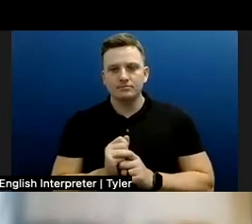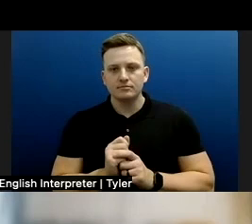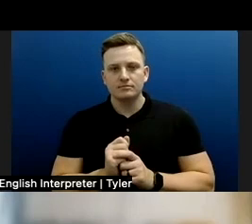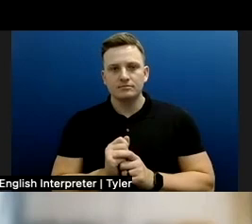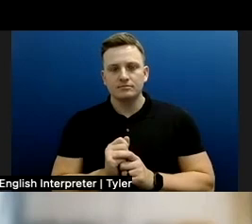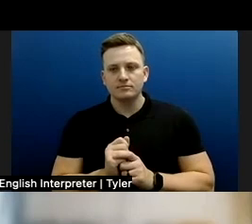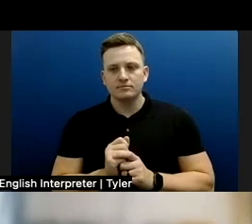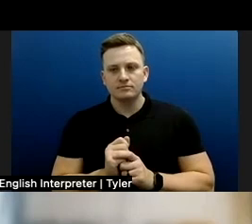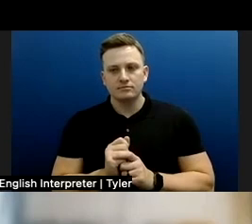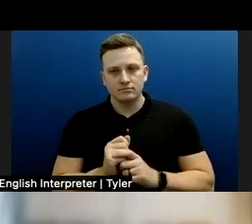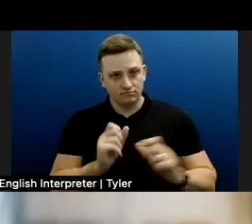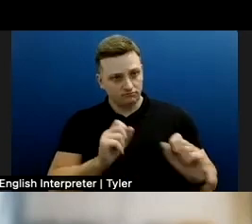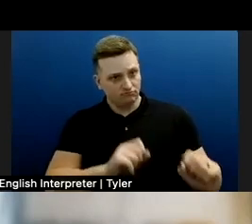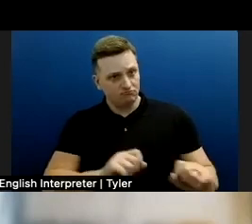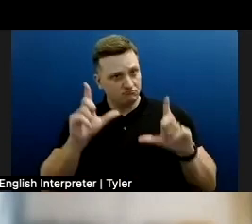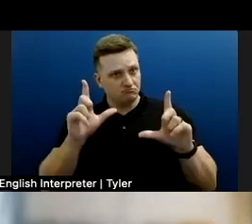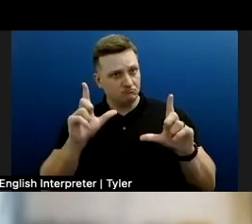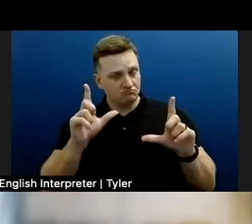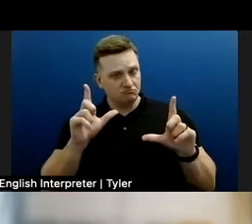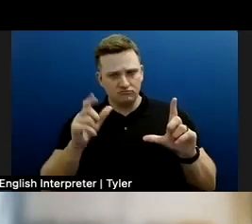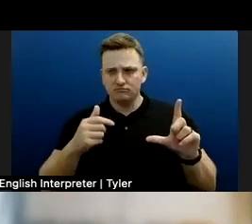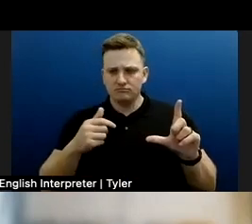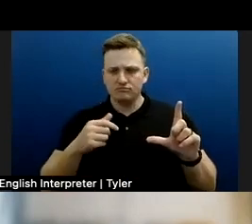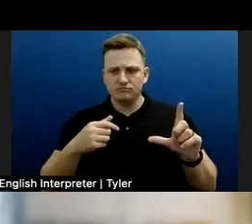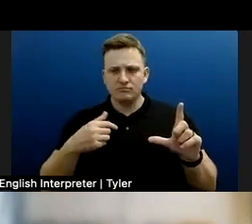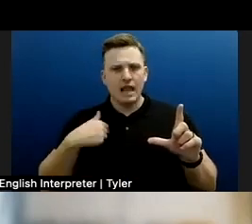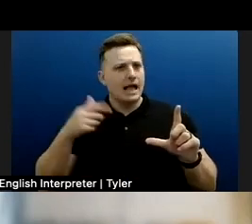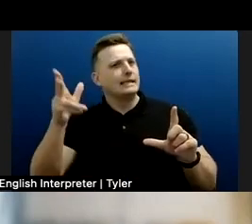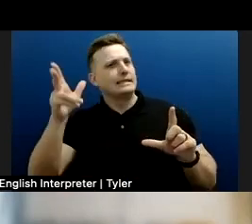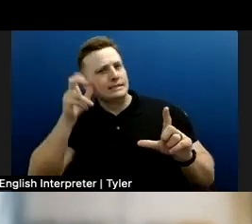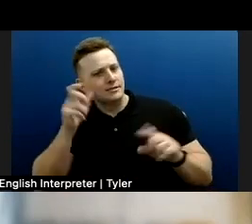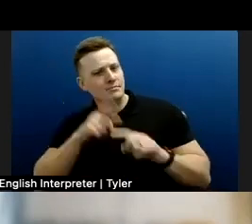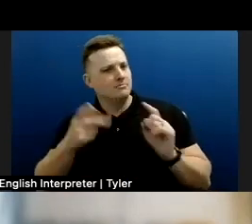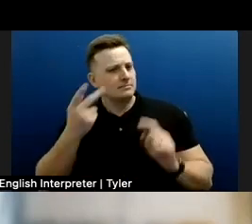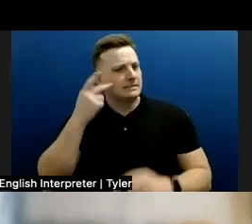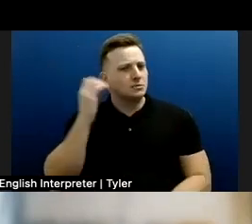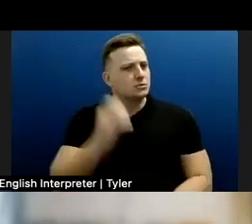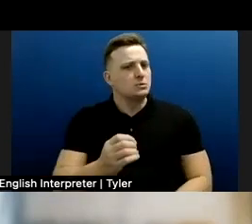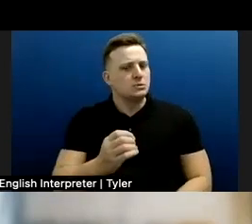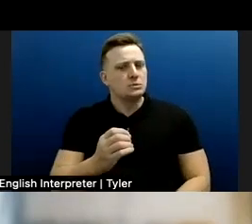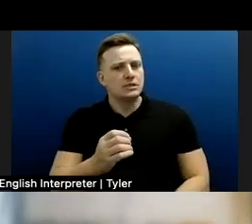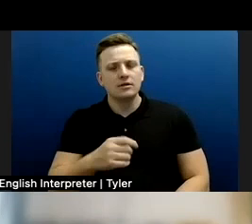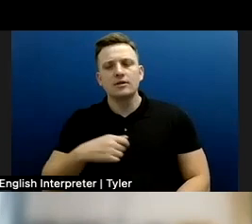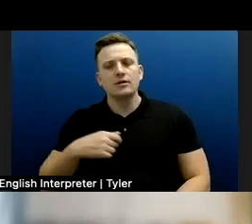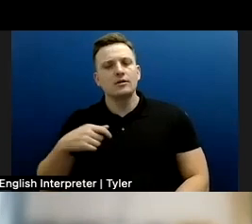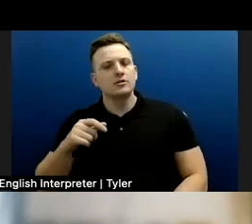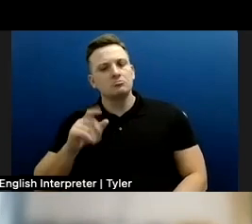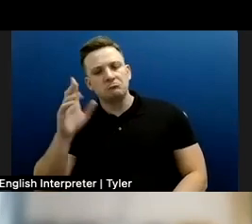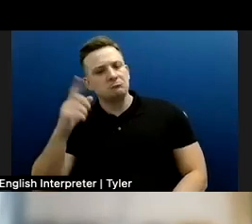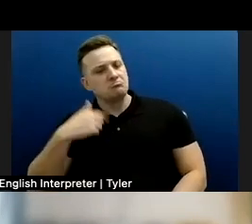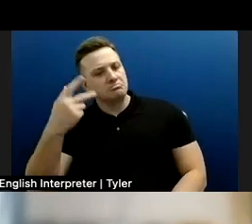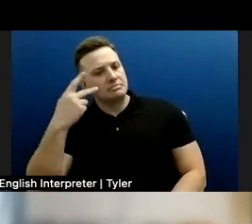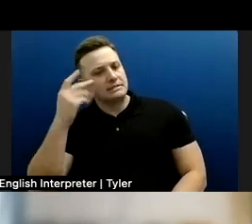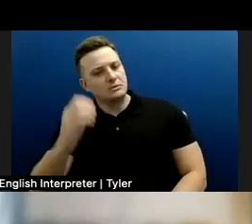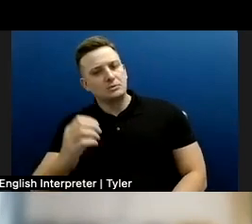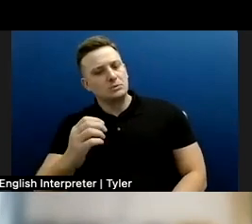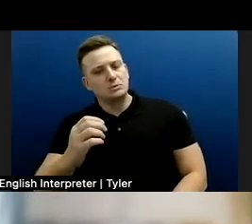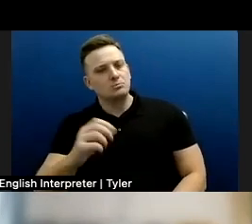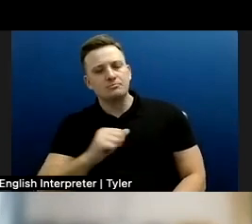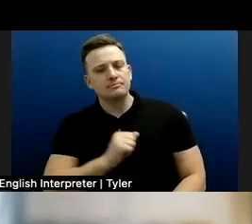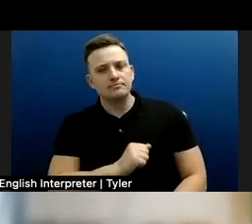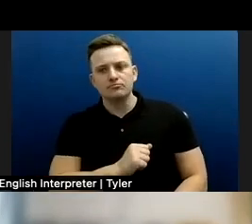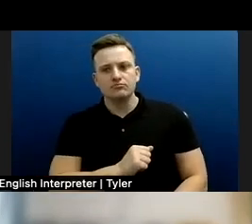Did the screen appear? I'm getting the sound, but no picture. I'm not getting a picture.